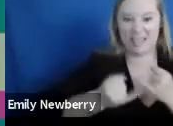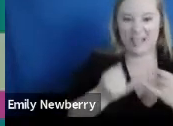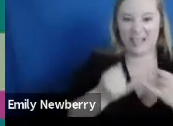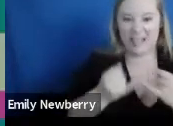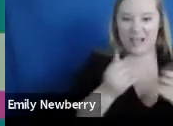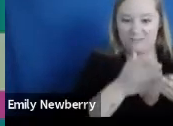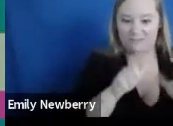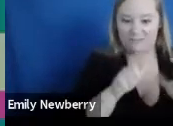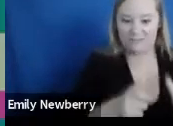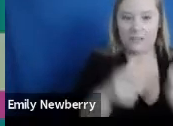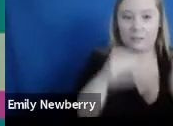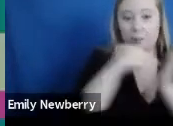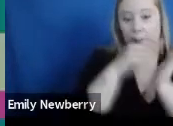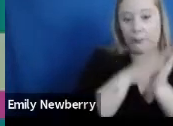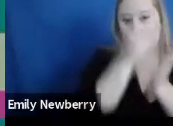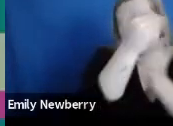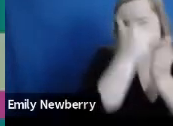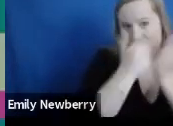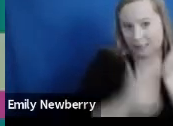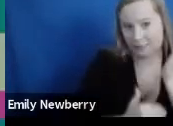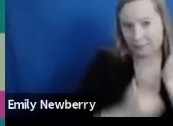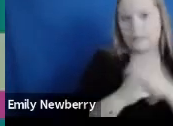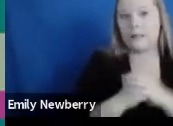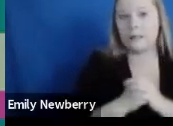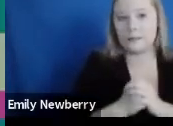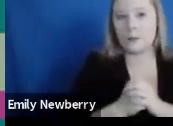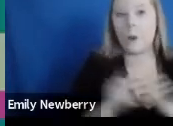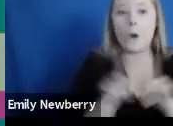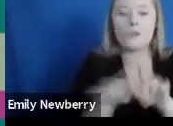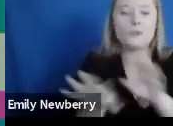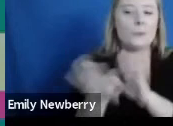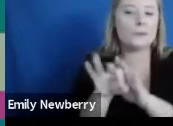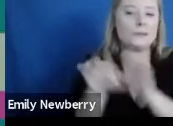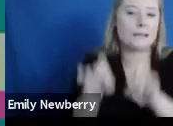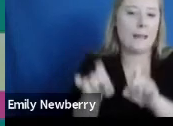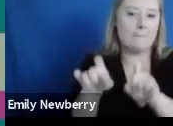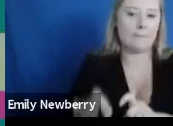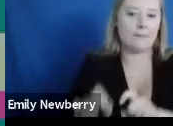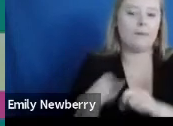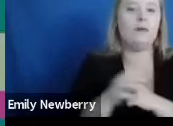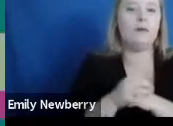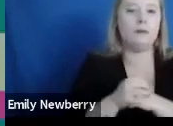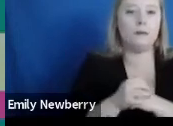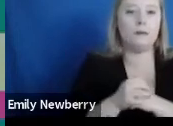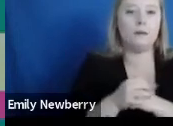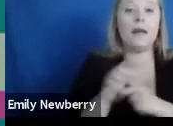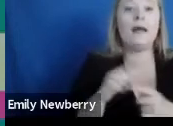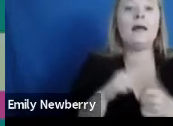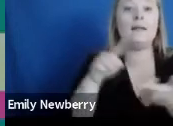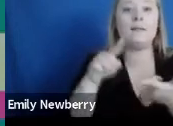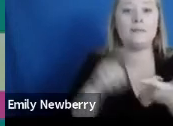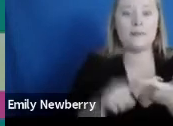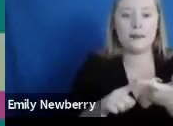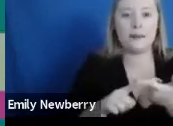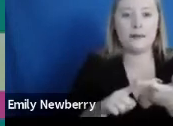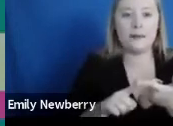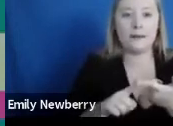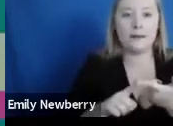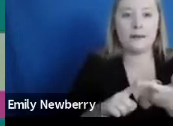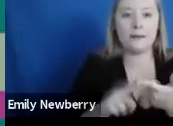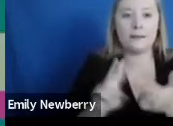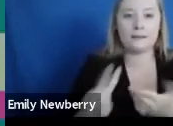database, complete the water quality sampling. And then again, the second round of